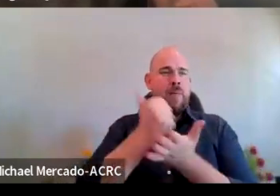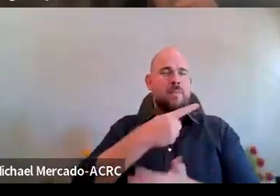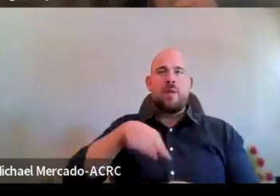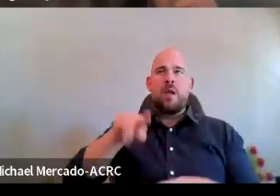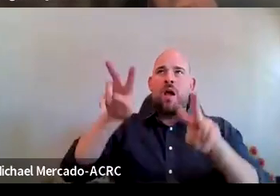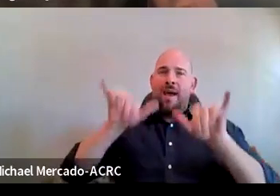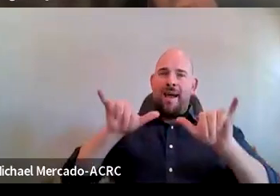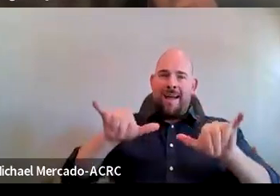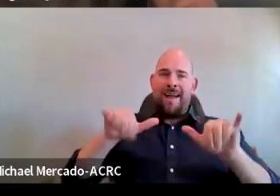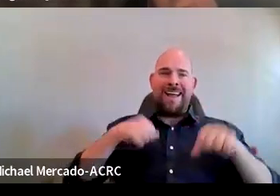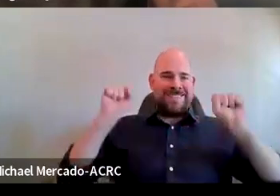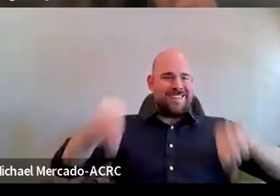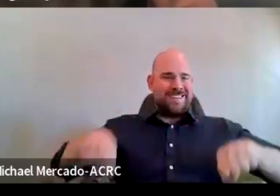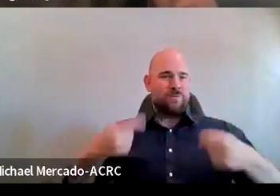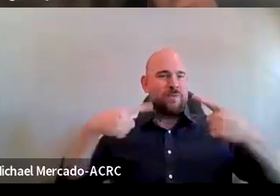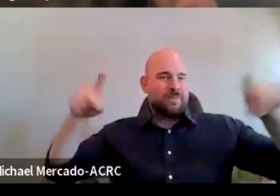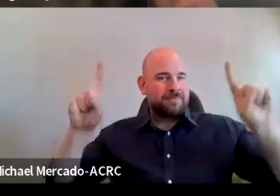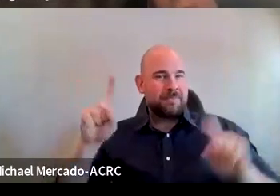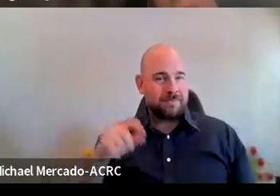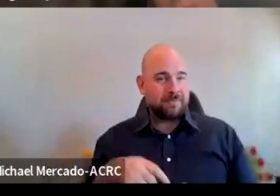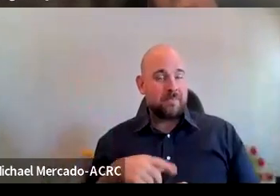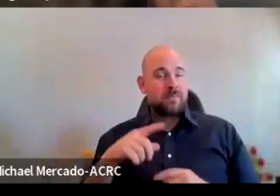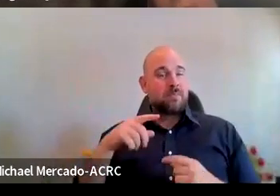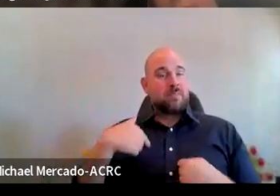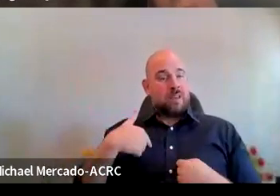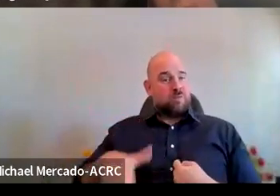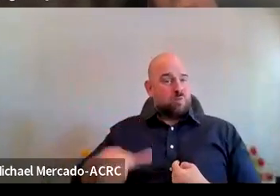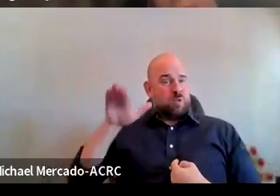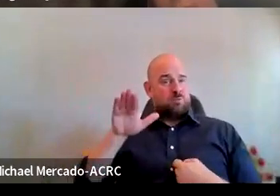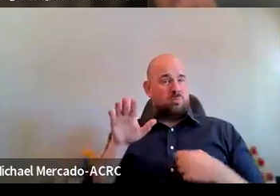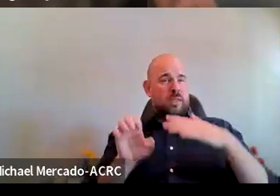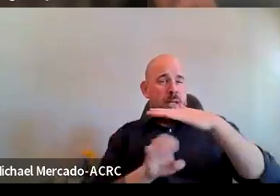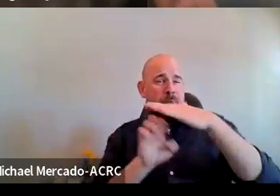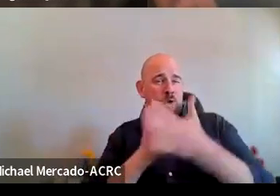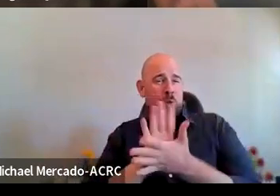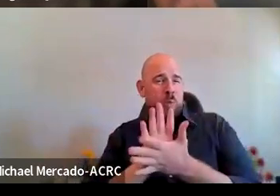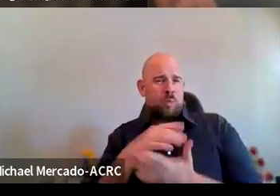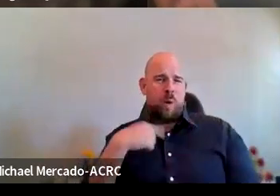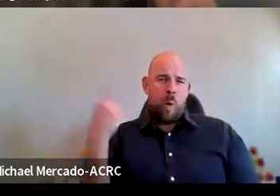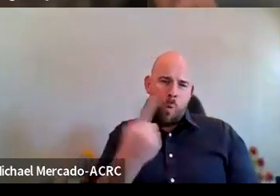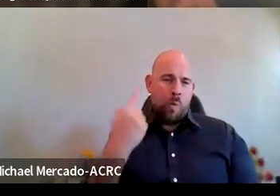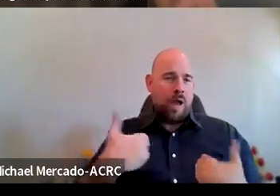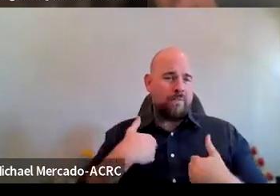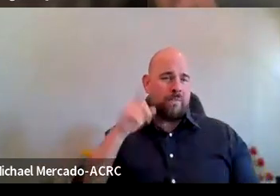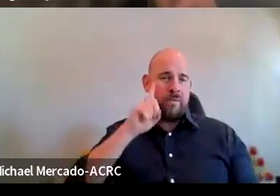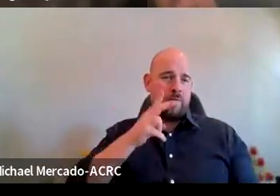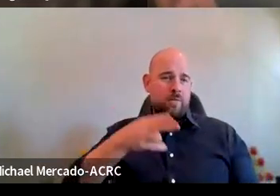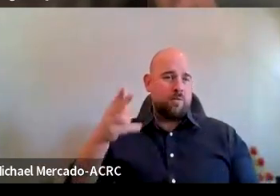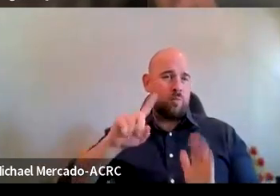technology that has been developed for deaf and hard of hearing people to become successful, which can then help them realize they will